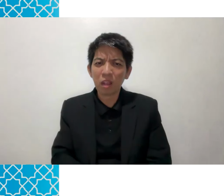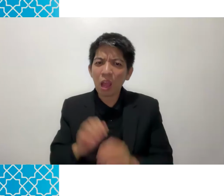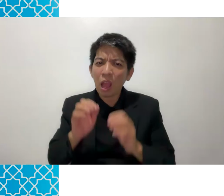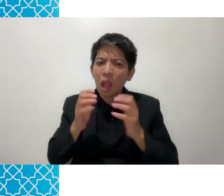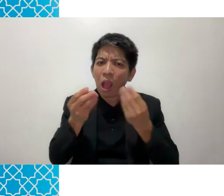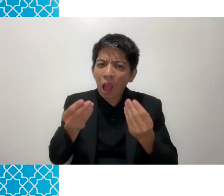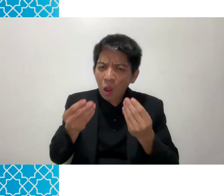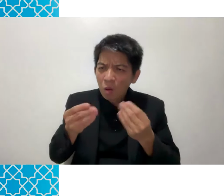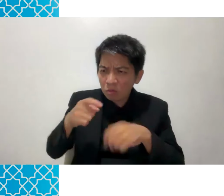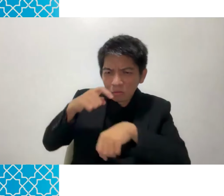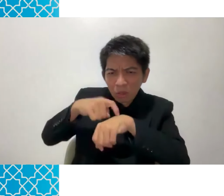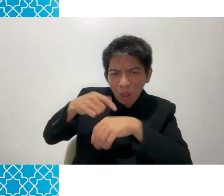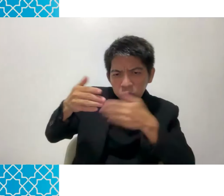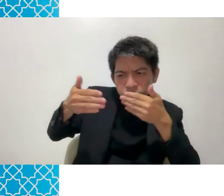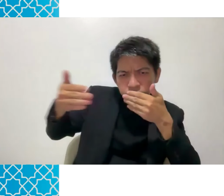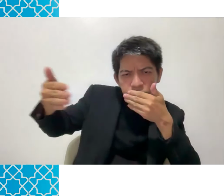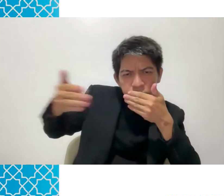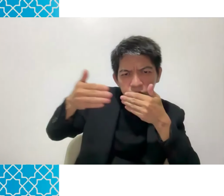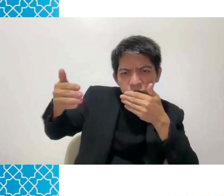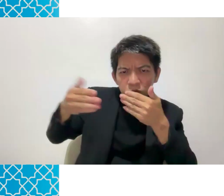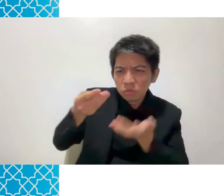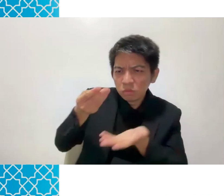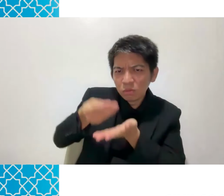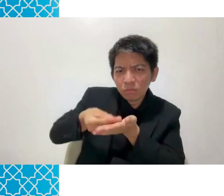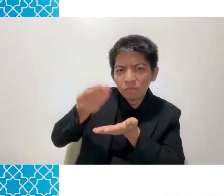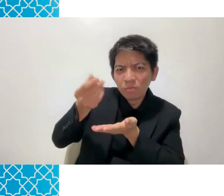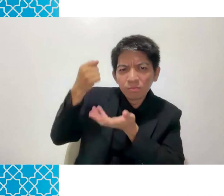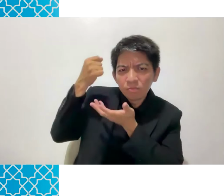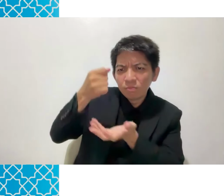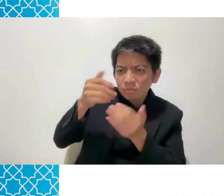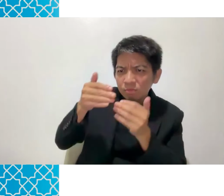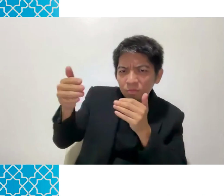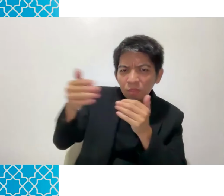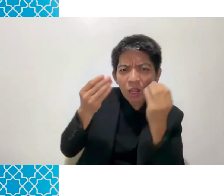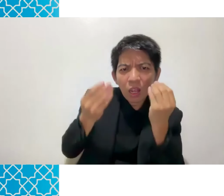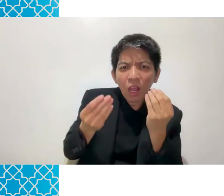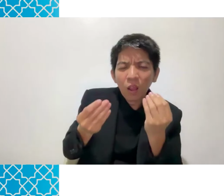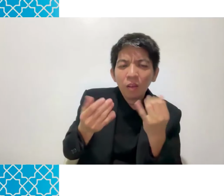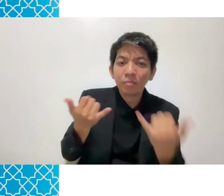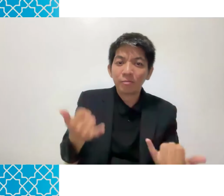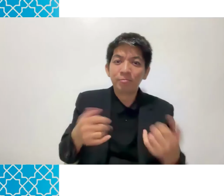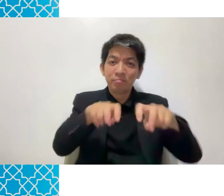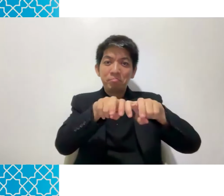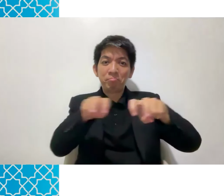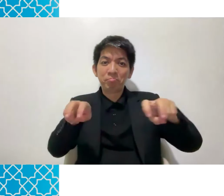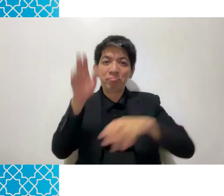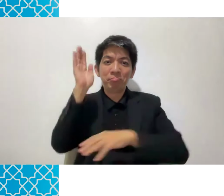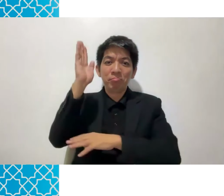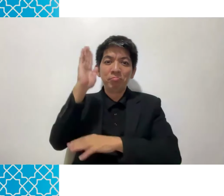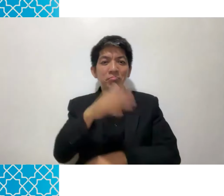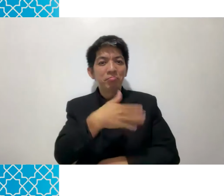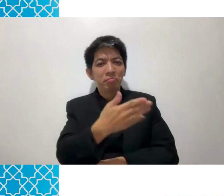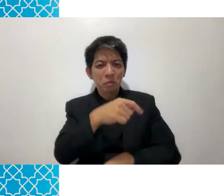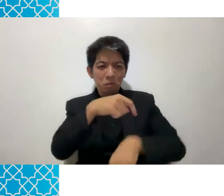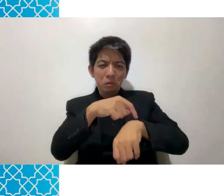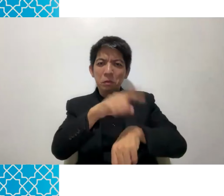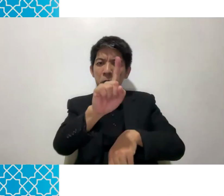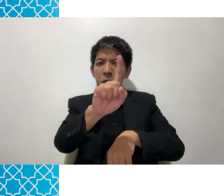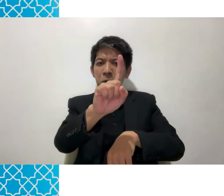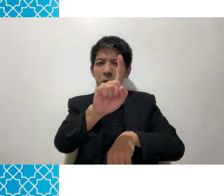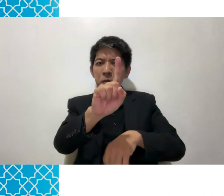our remaining time, I want to invite the panel to give a 1-minute closing summary of your perspective on the